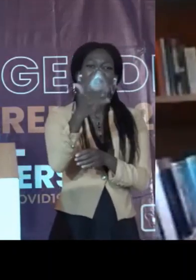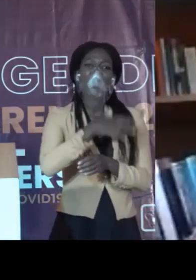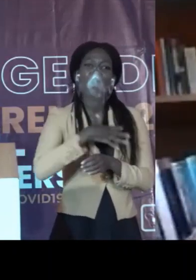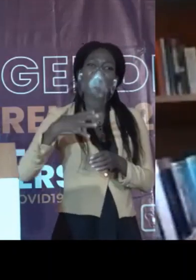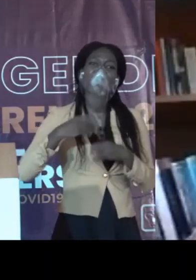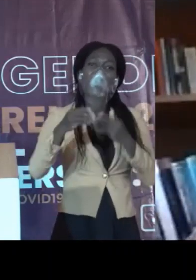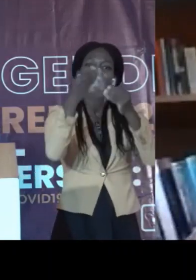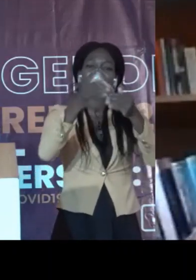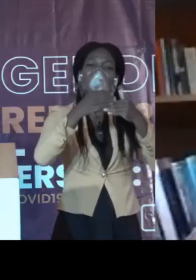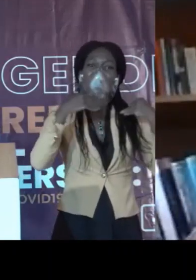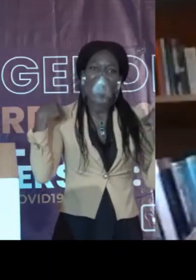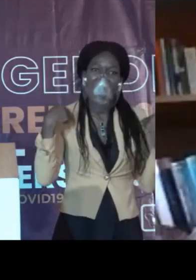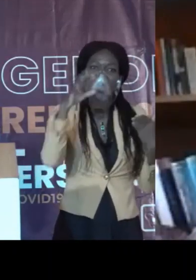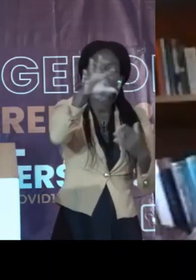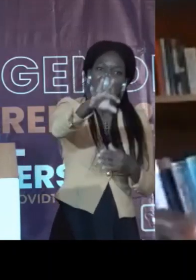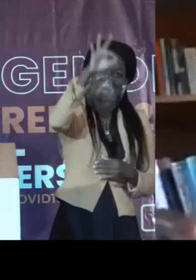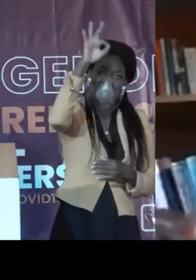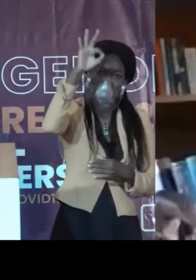so that